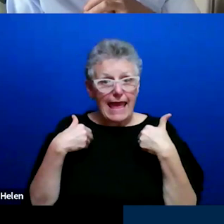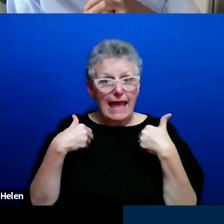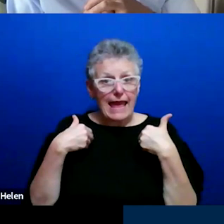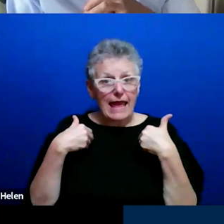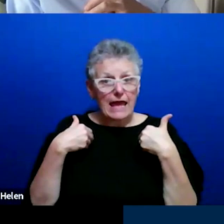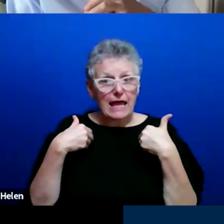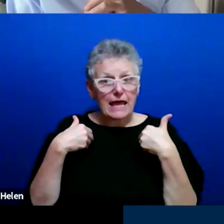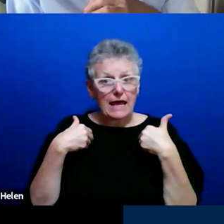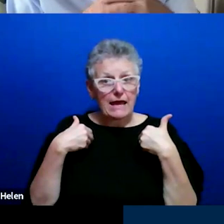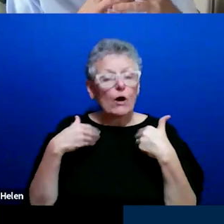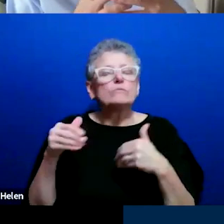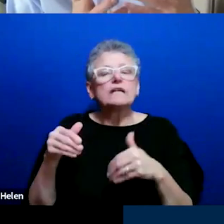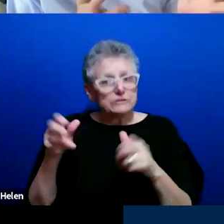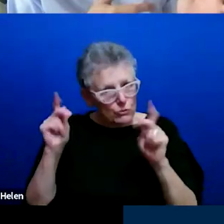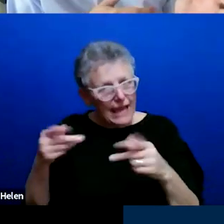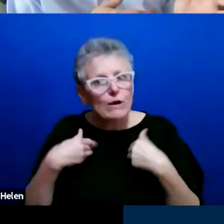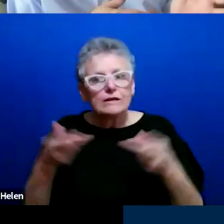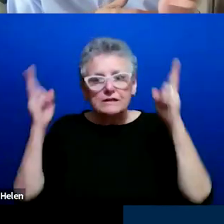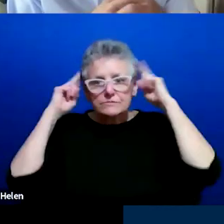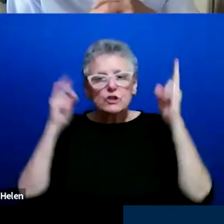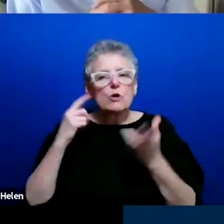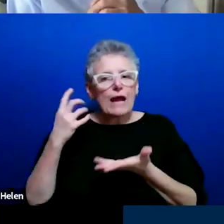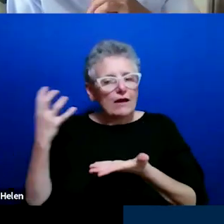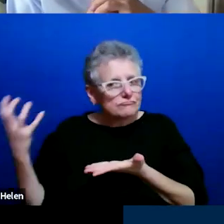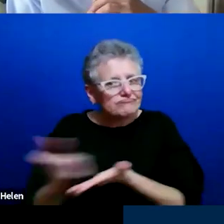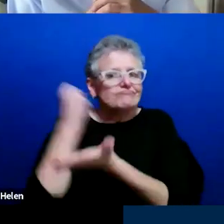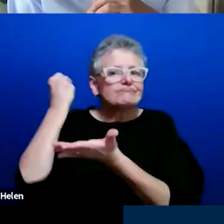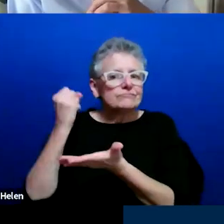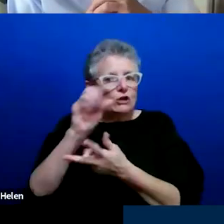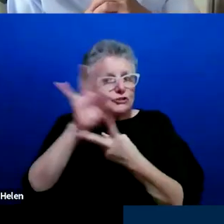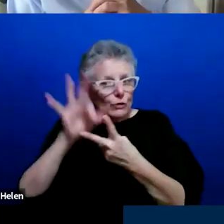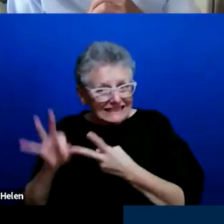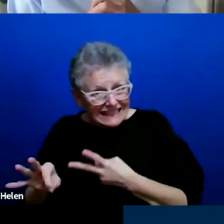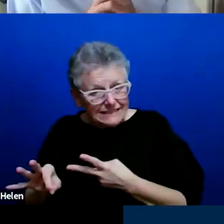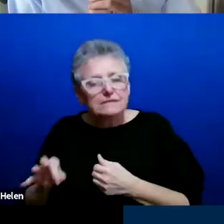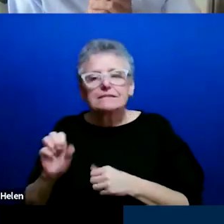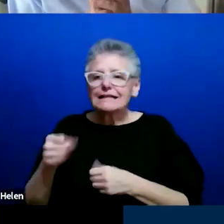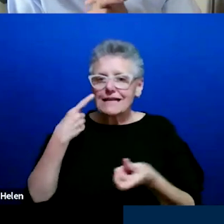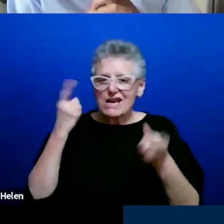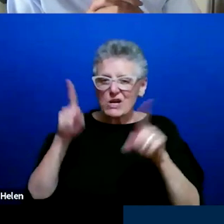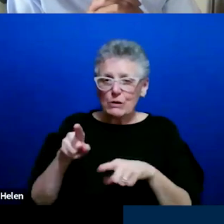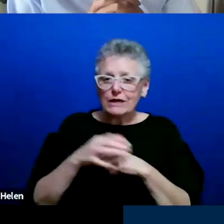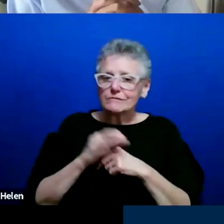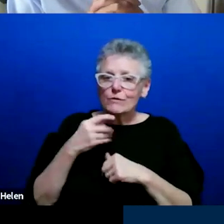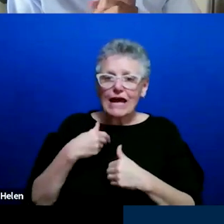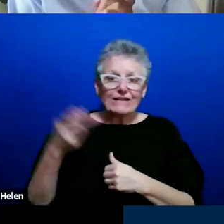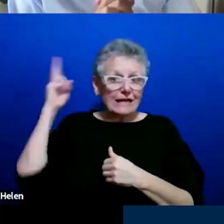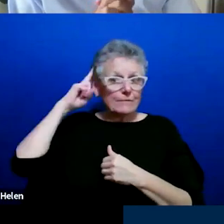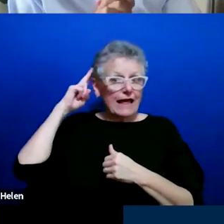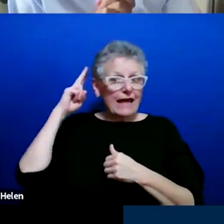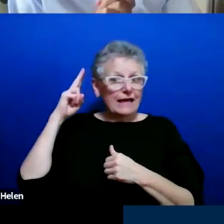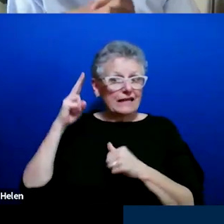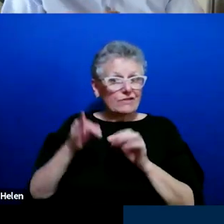that it's okay to get an implant and then they have maximal choices? Yes, I agree with that. If you have an implant, the later you get a